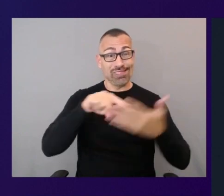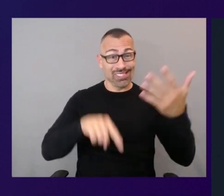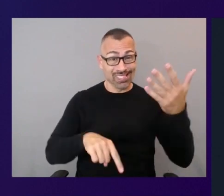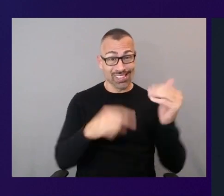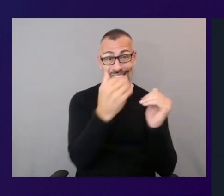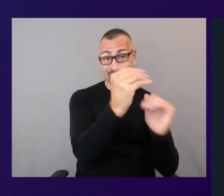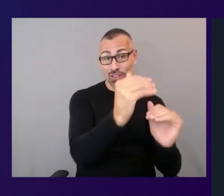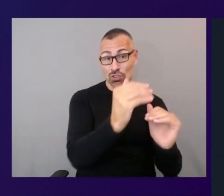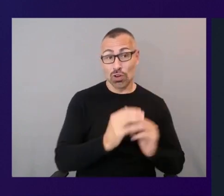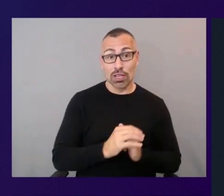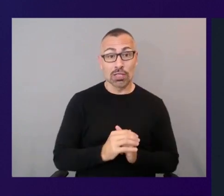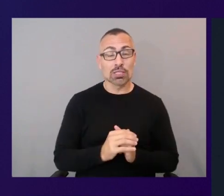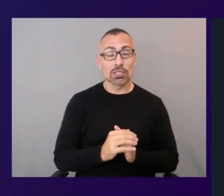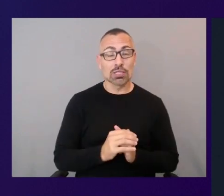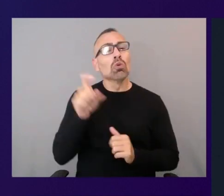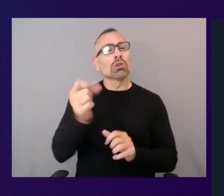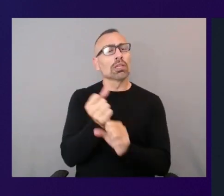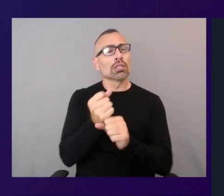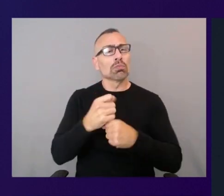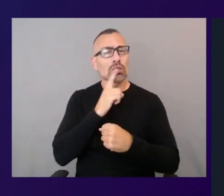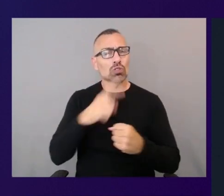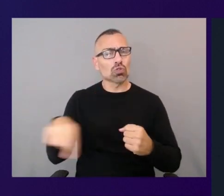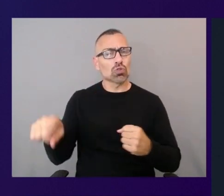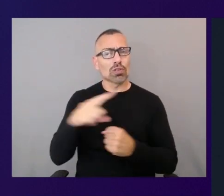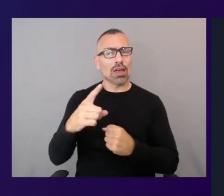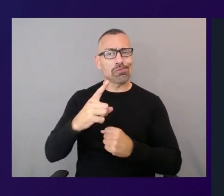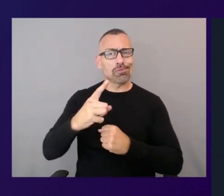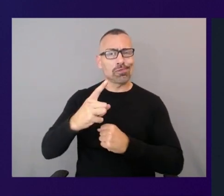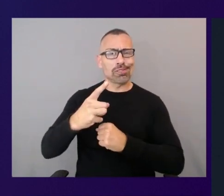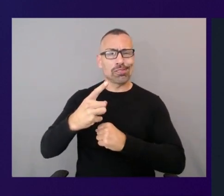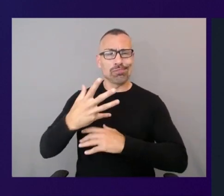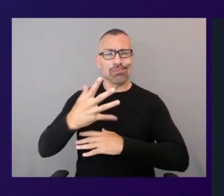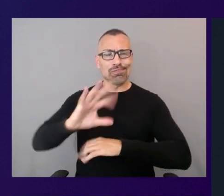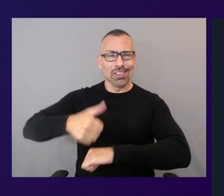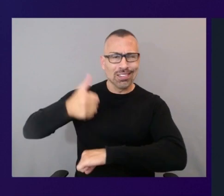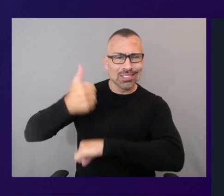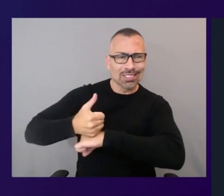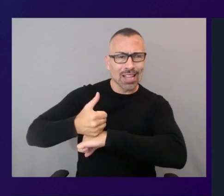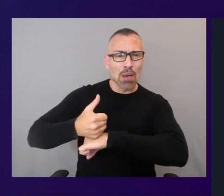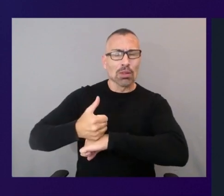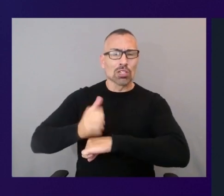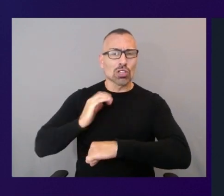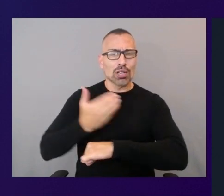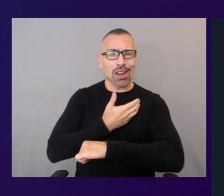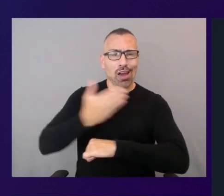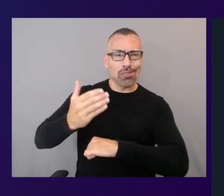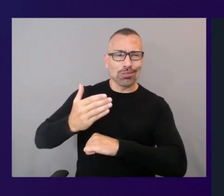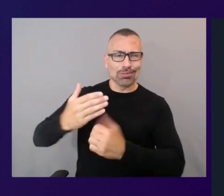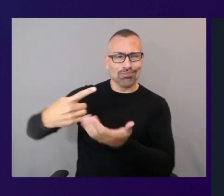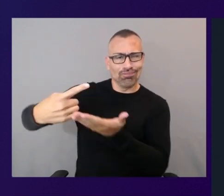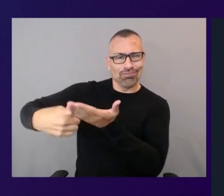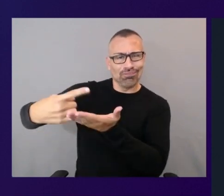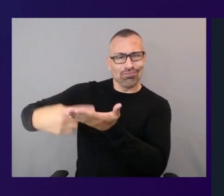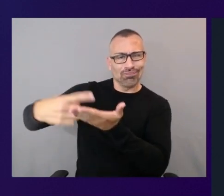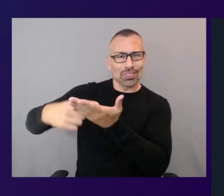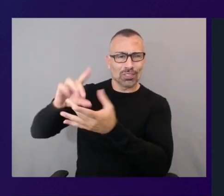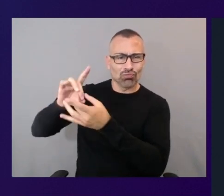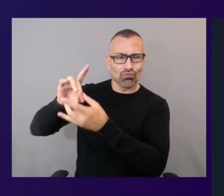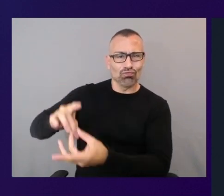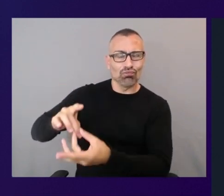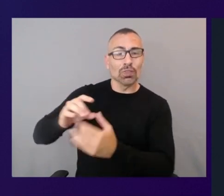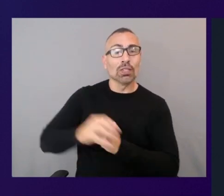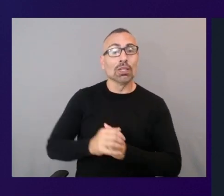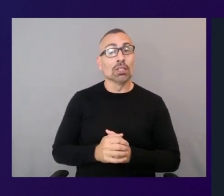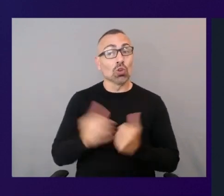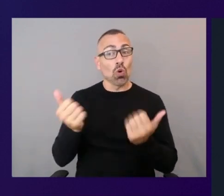that we stay grounded in something, and the things that we stay grounded in, the things that we talk about every single day in the end user computing team